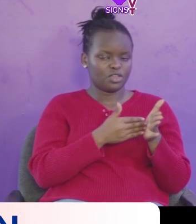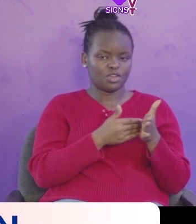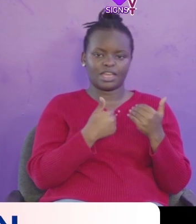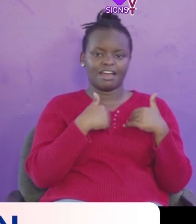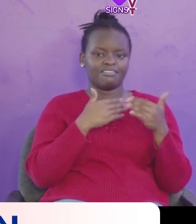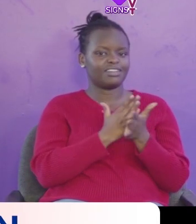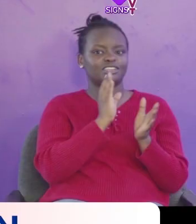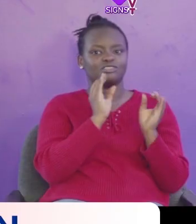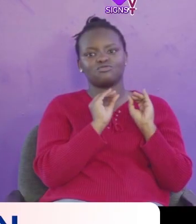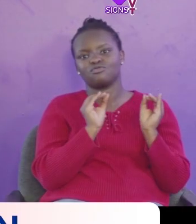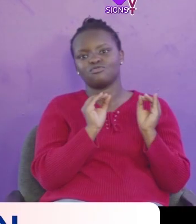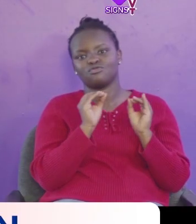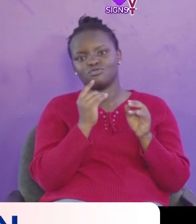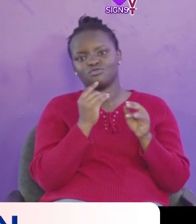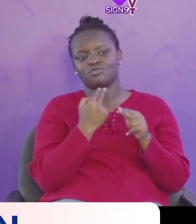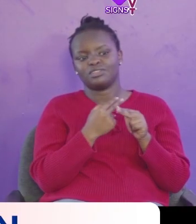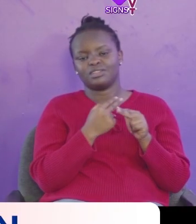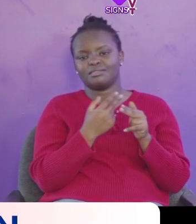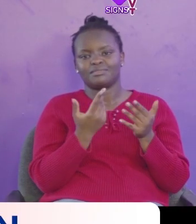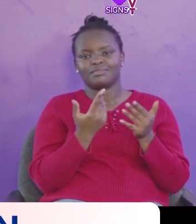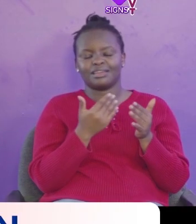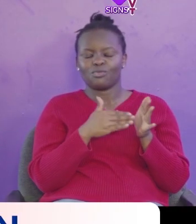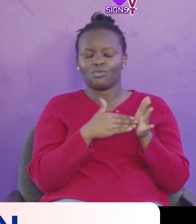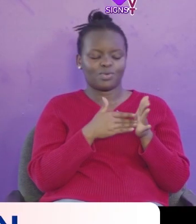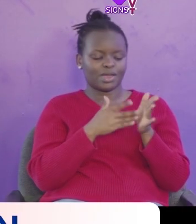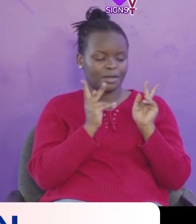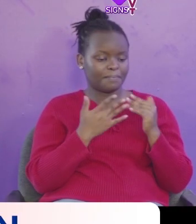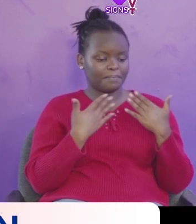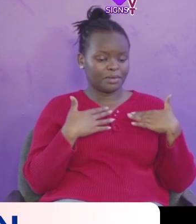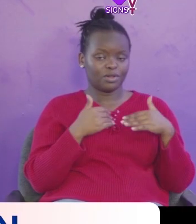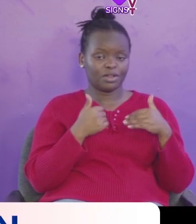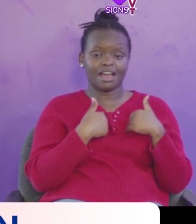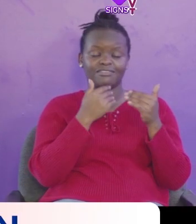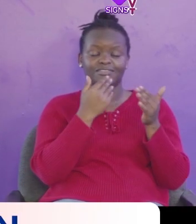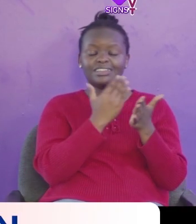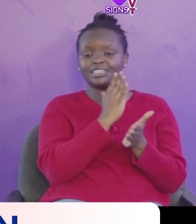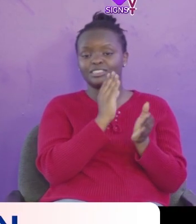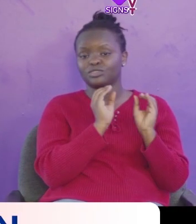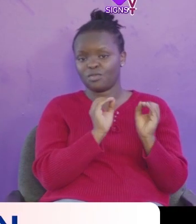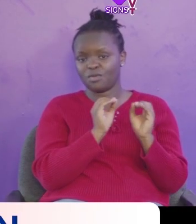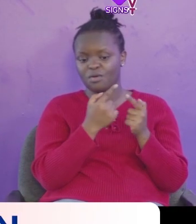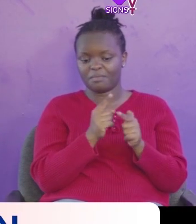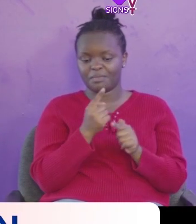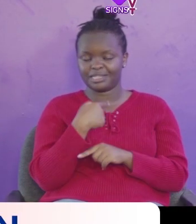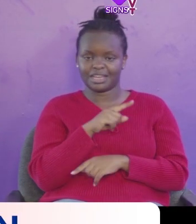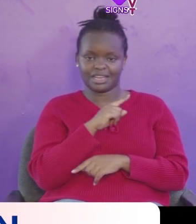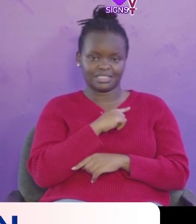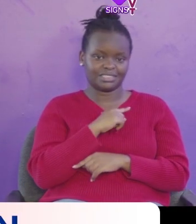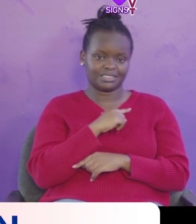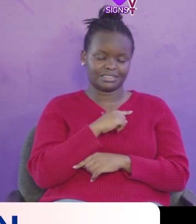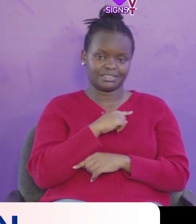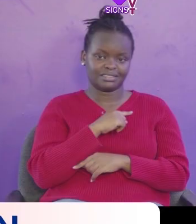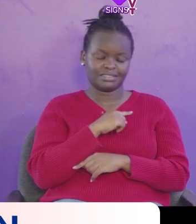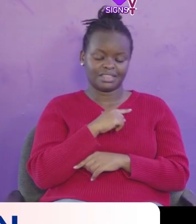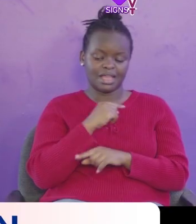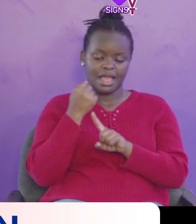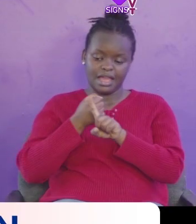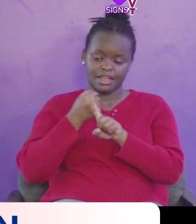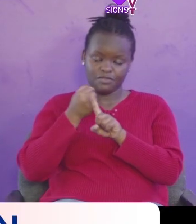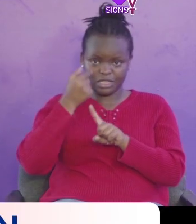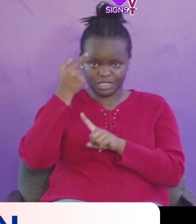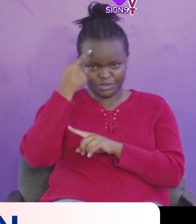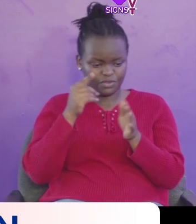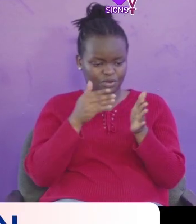how to put it in English. Mnyonge hana haki. Okay. Lakini sisi ndio watetezi wa wanyonge. wanyonge.